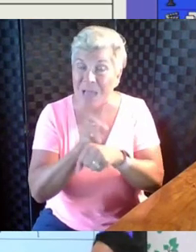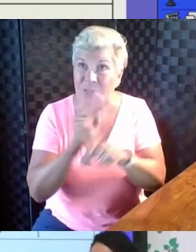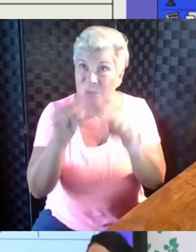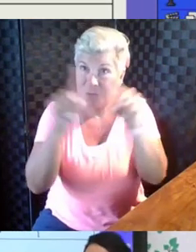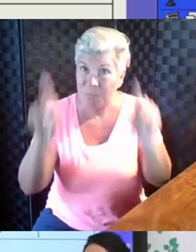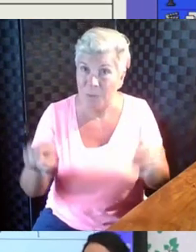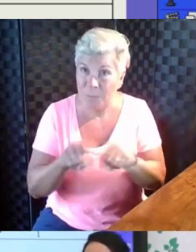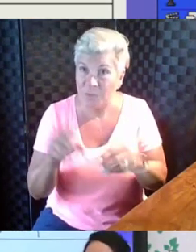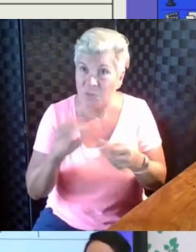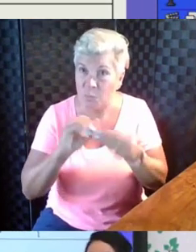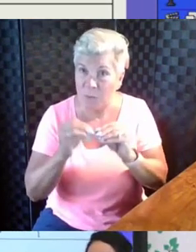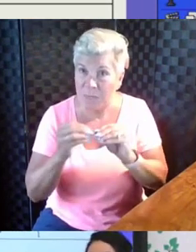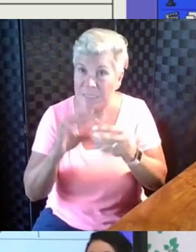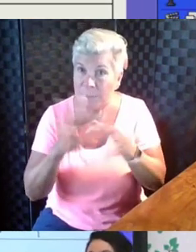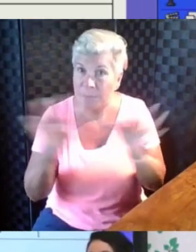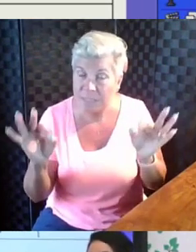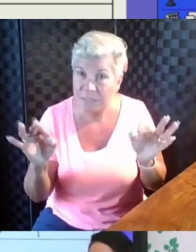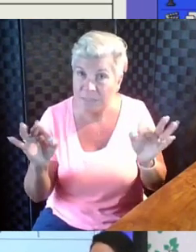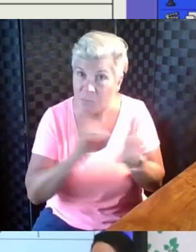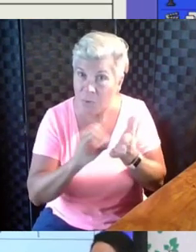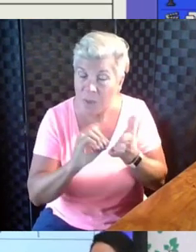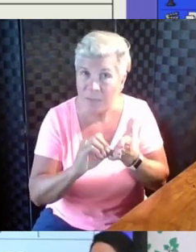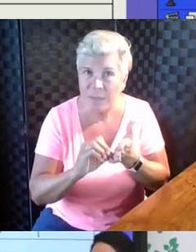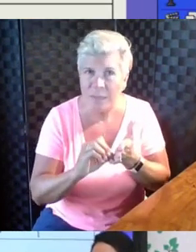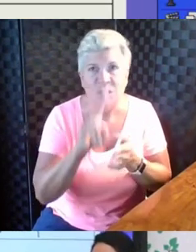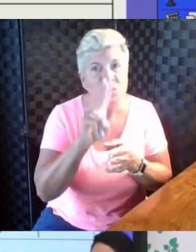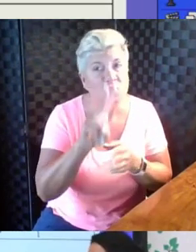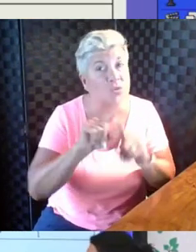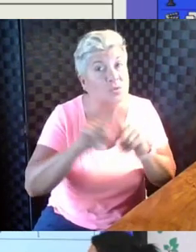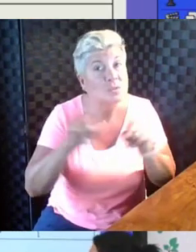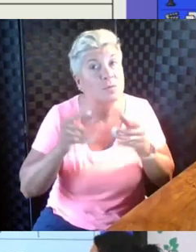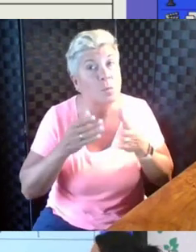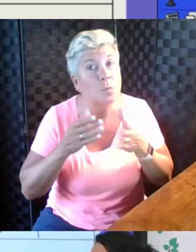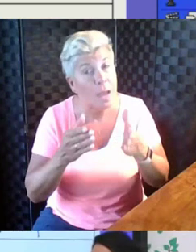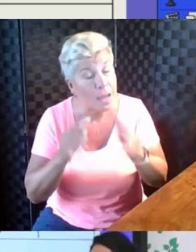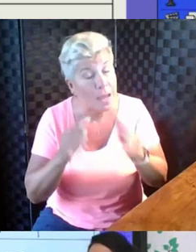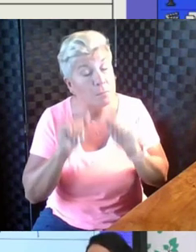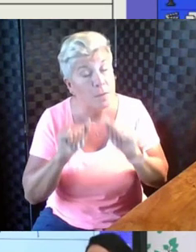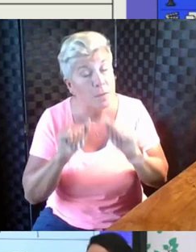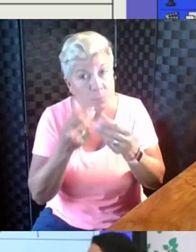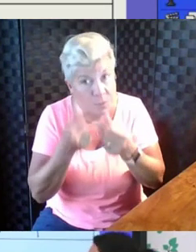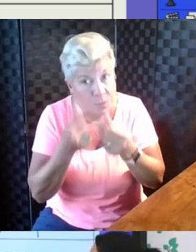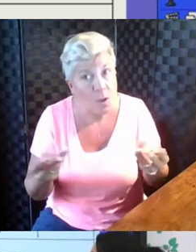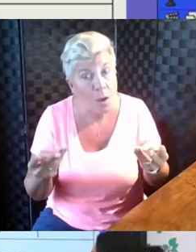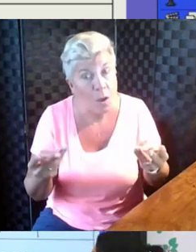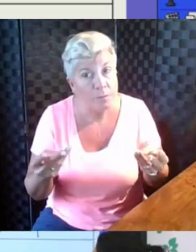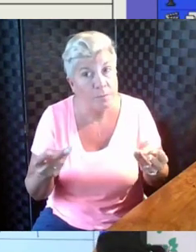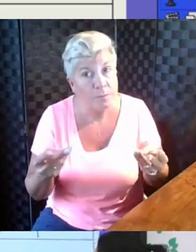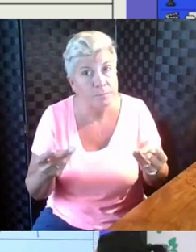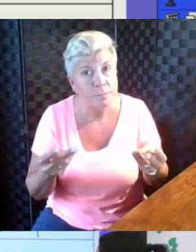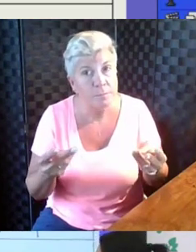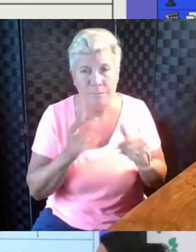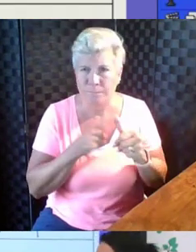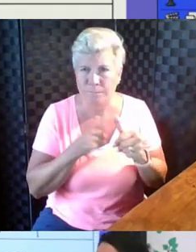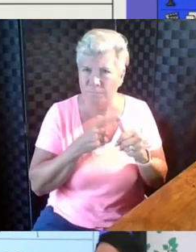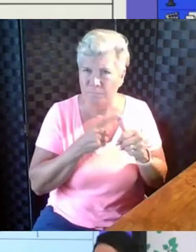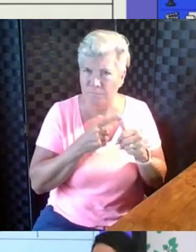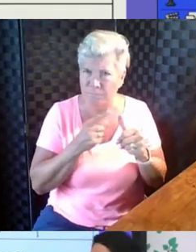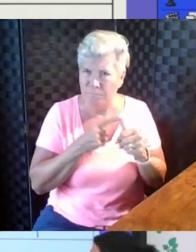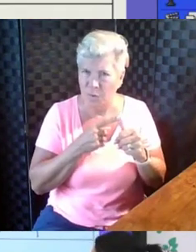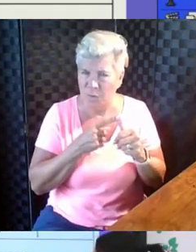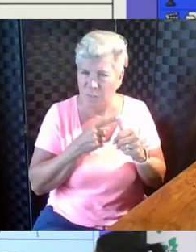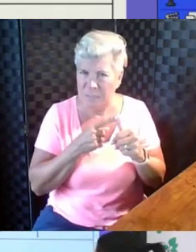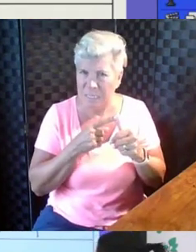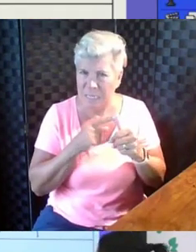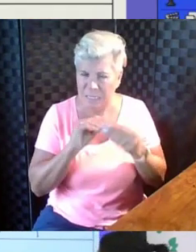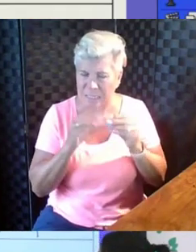model to write an equation, and we kind of talked about how there were 2 different ways that you could solve this problem. So the first equation that you